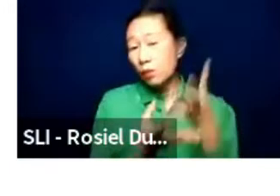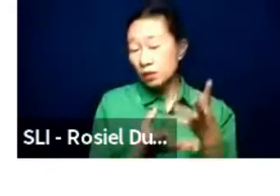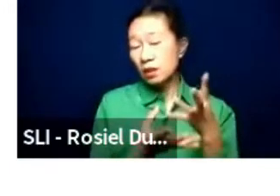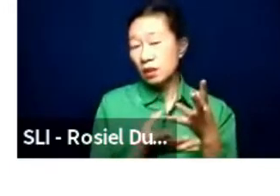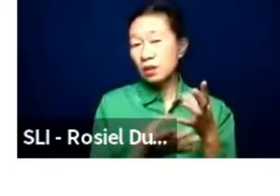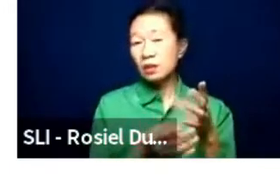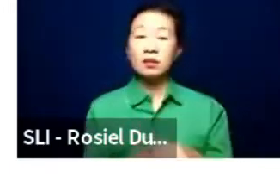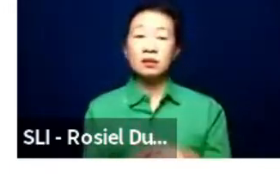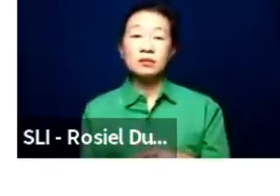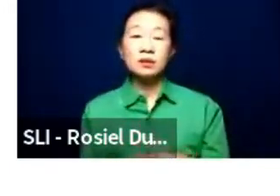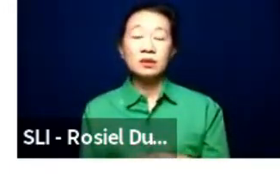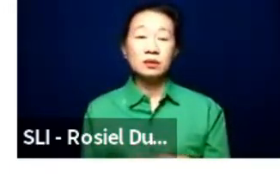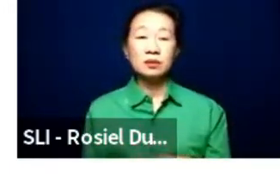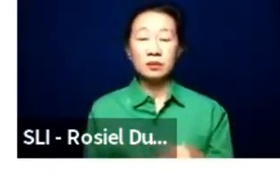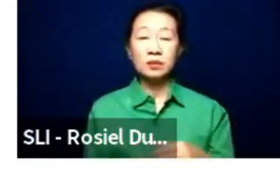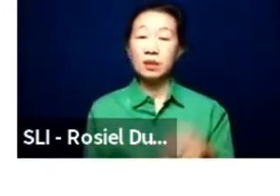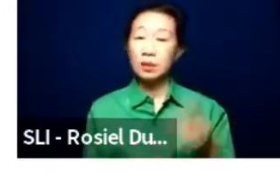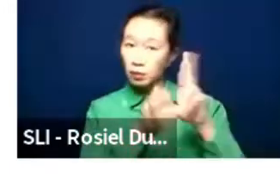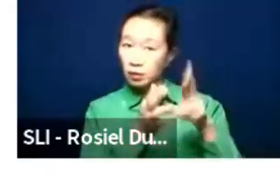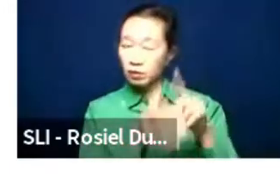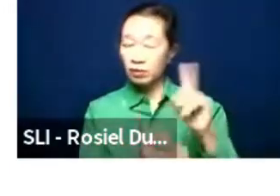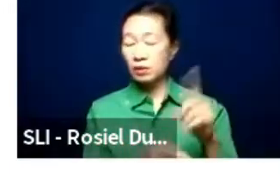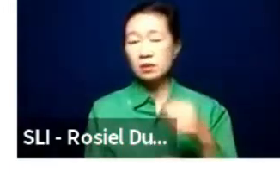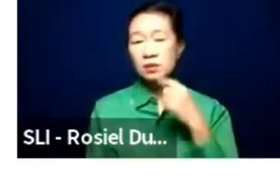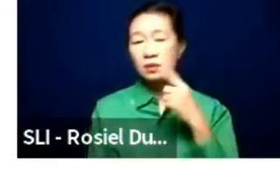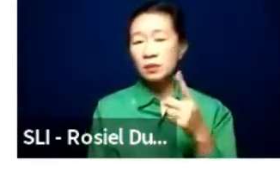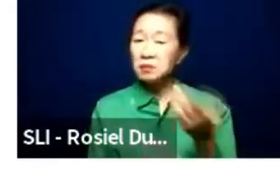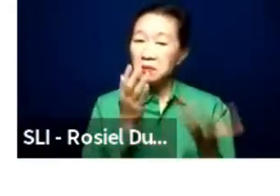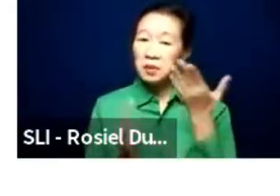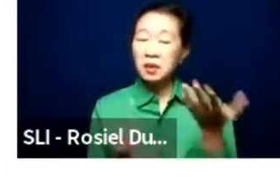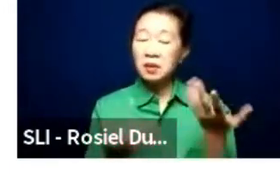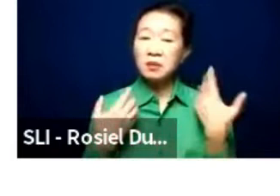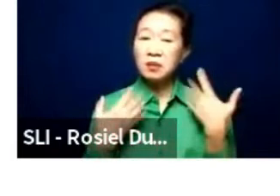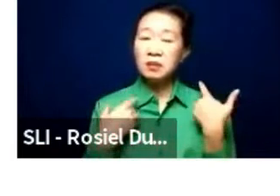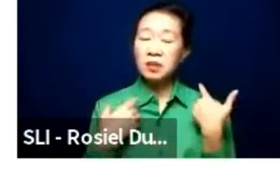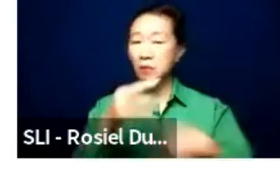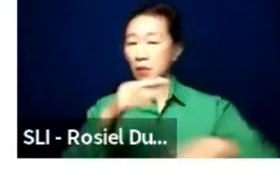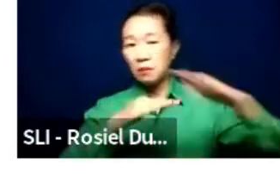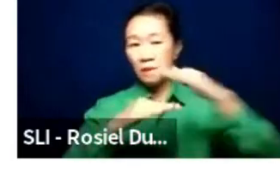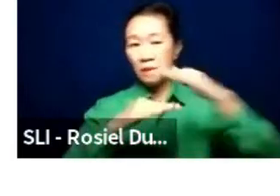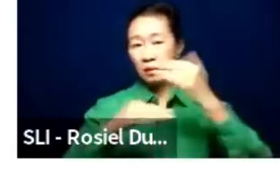shared with you earlier, and try to see baka merong nagsa-stand out na